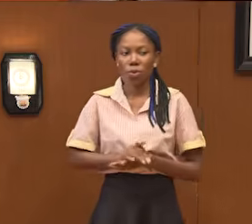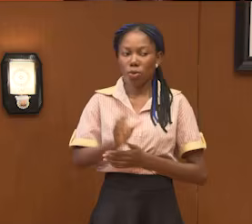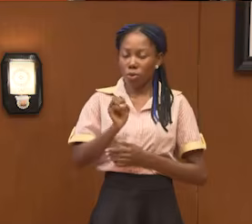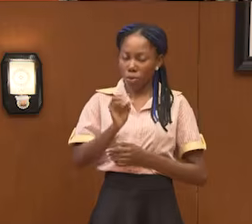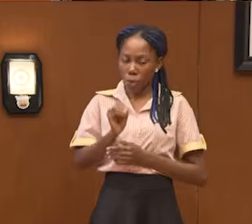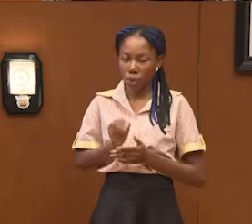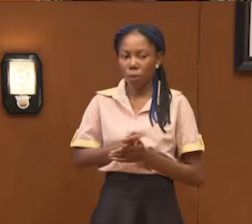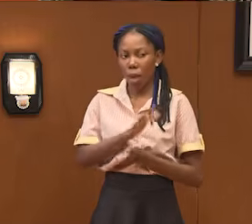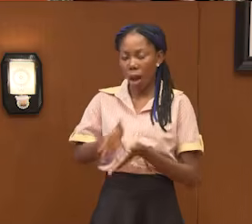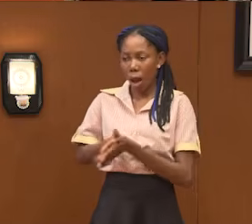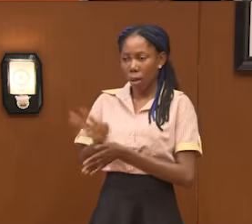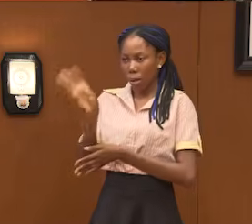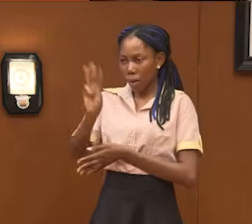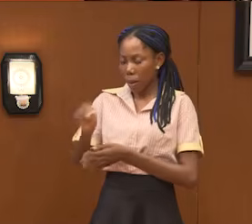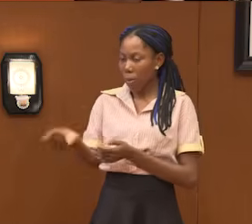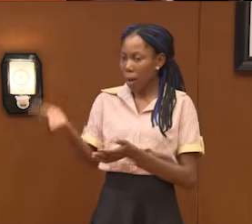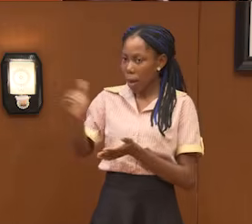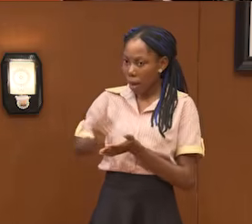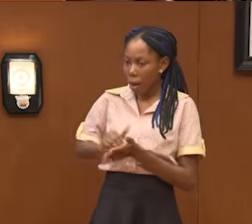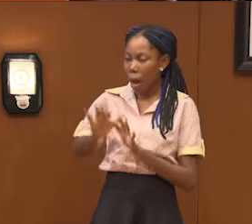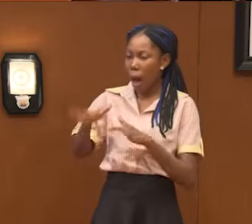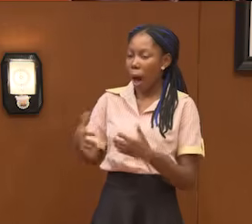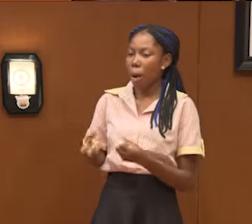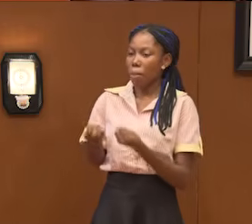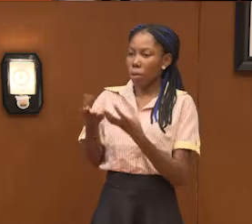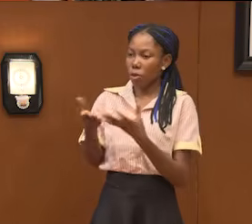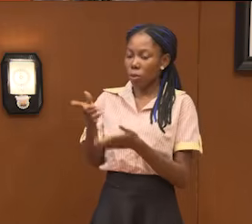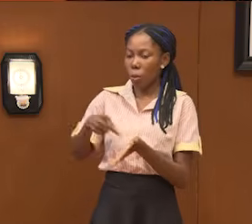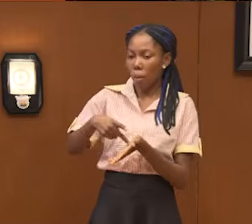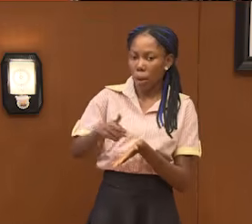So, let me have your proposal now.